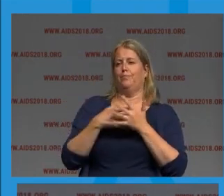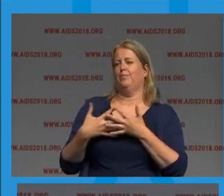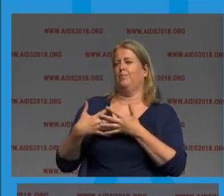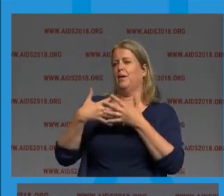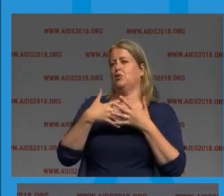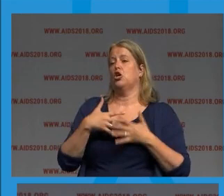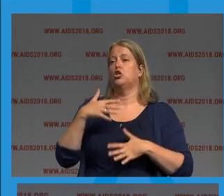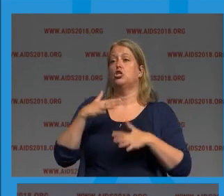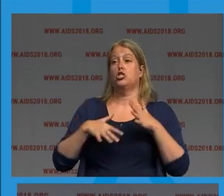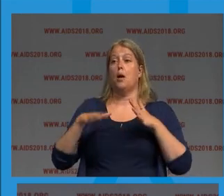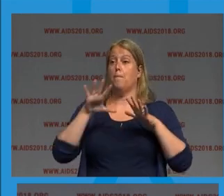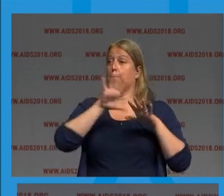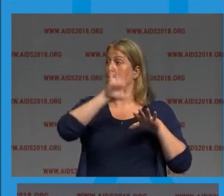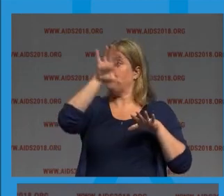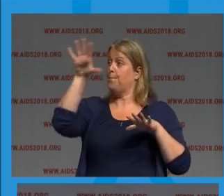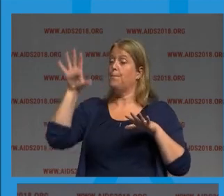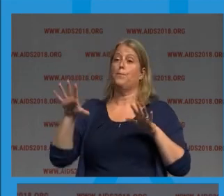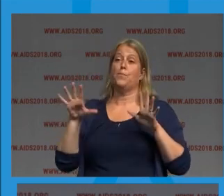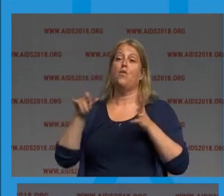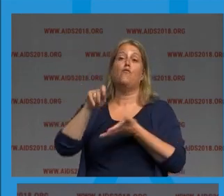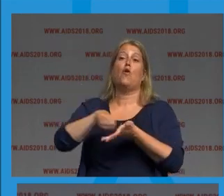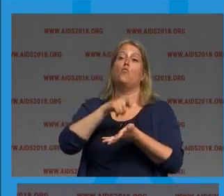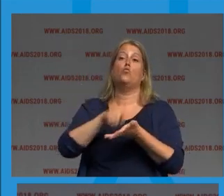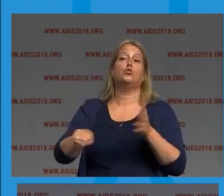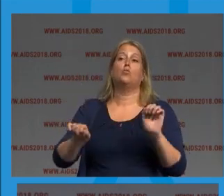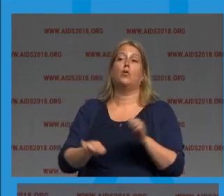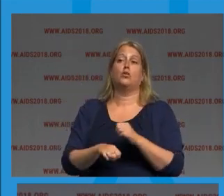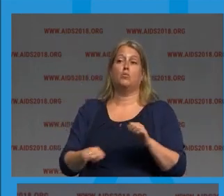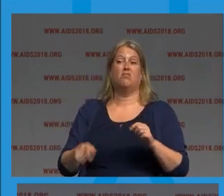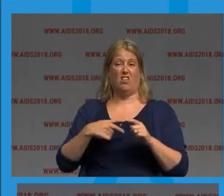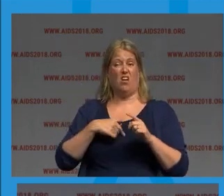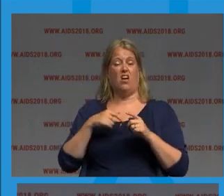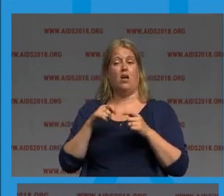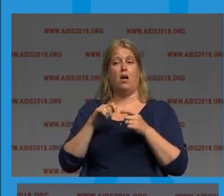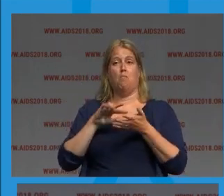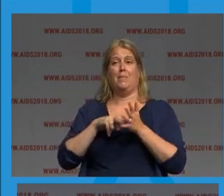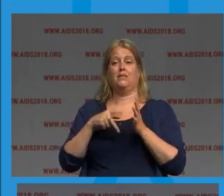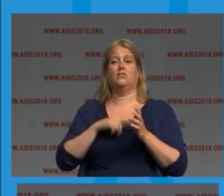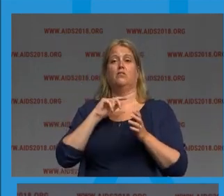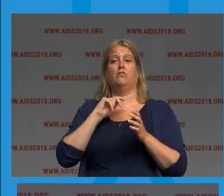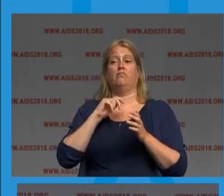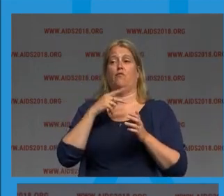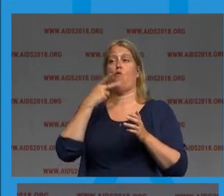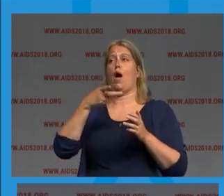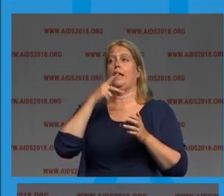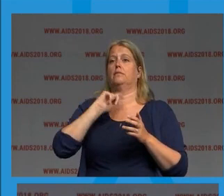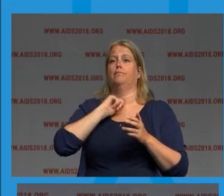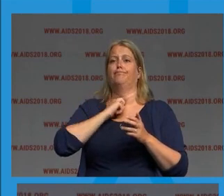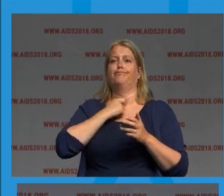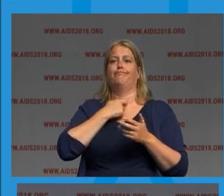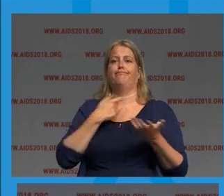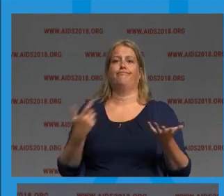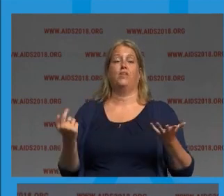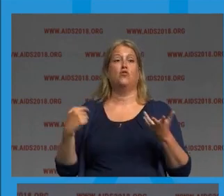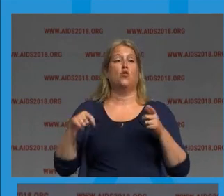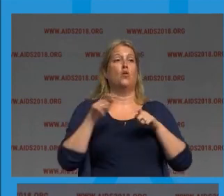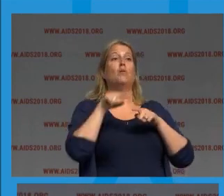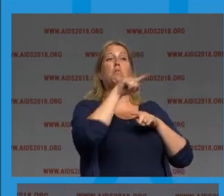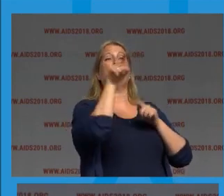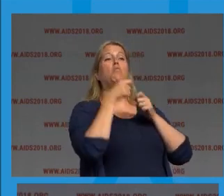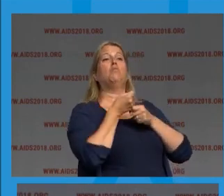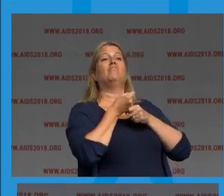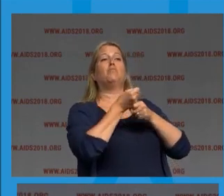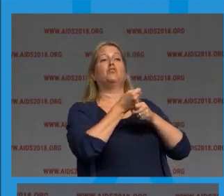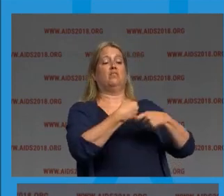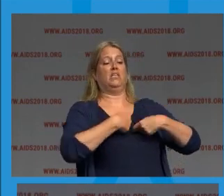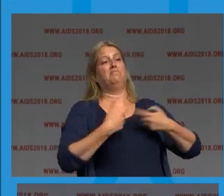not able to vote. You don't, in other words, you don't have a voice in regards to the people that are supposed to be representing you in the government